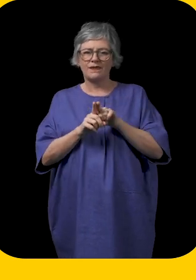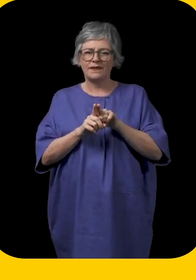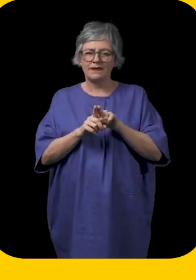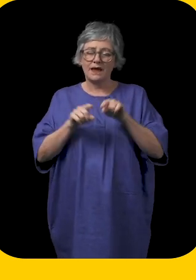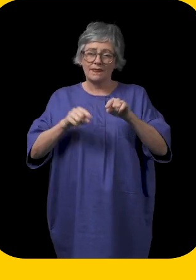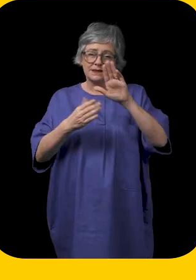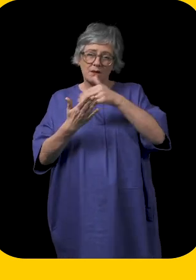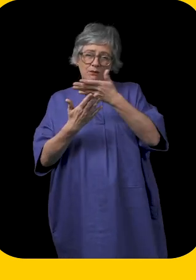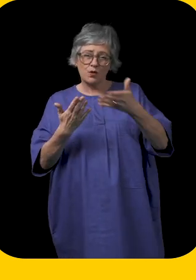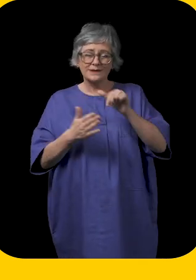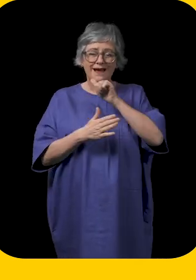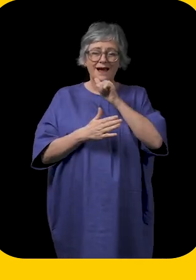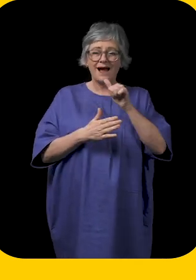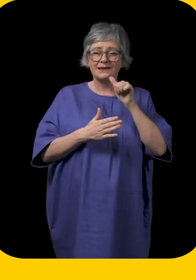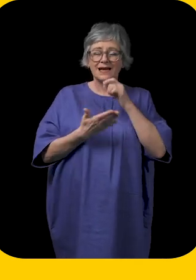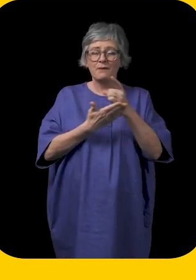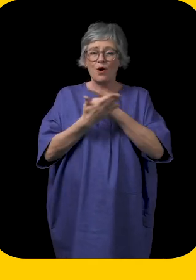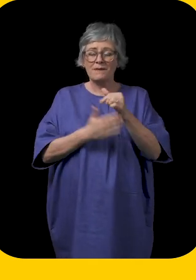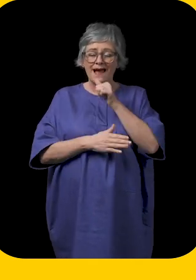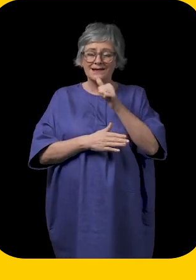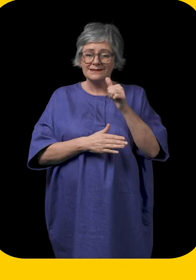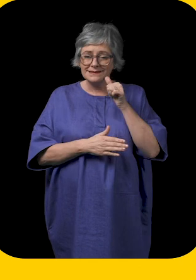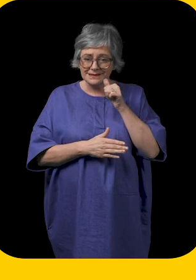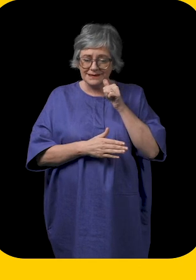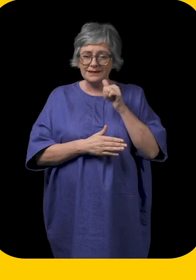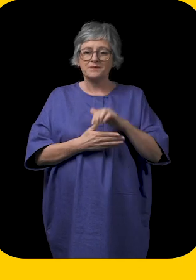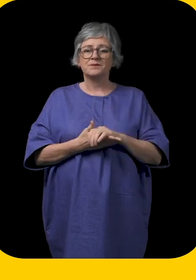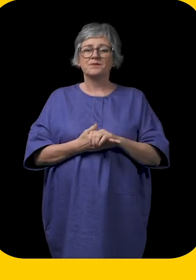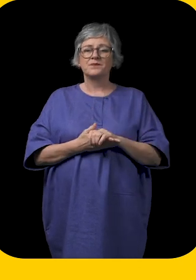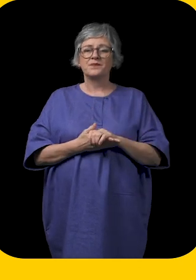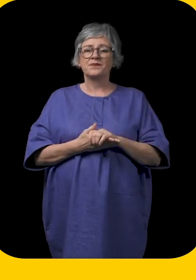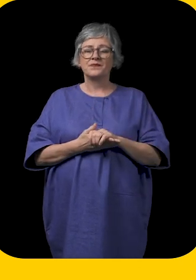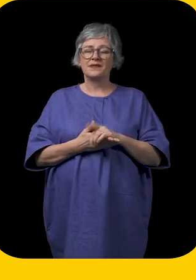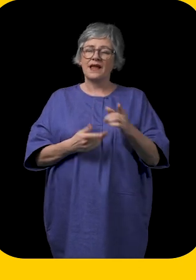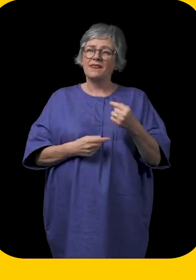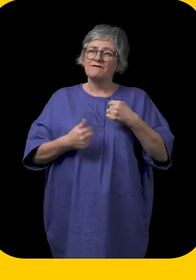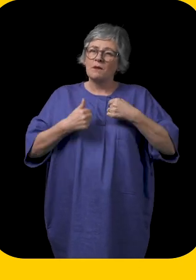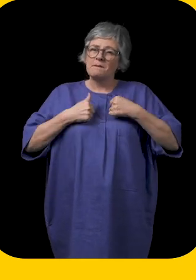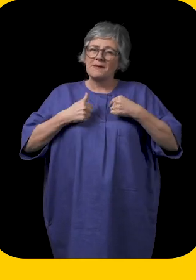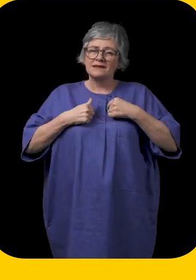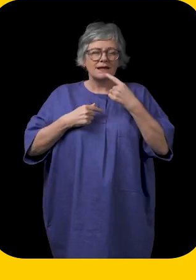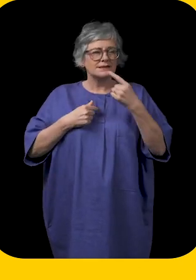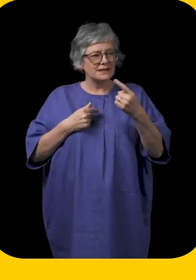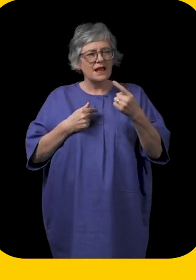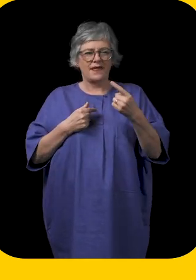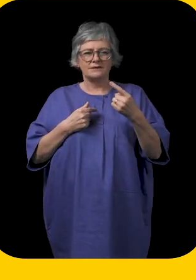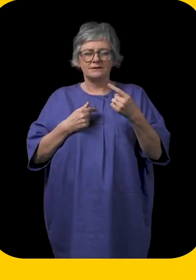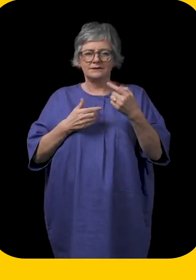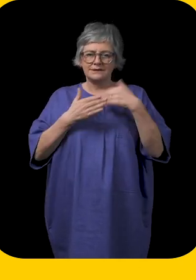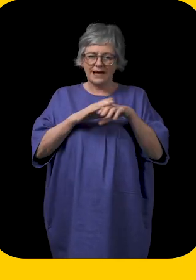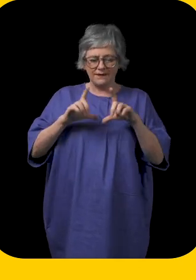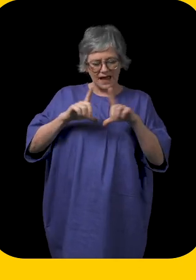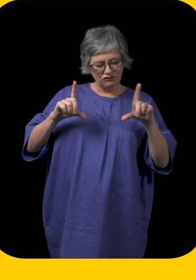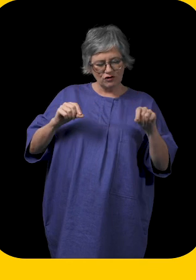So this poem, Auntie, is about my aunt. And yeah, I think for me, and I say this sort of in the